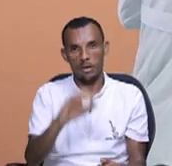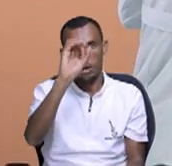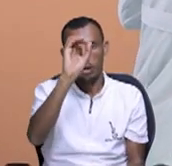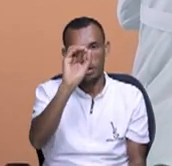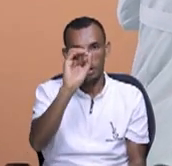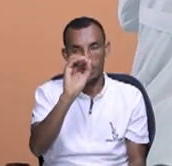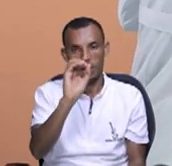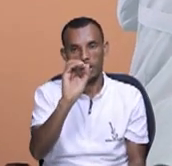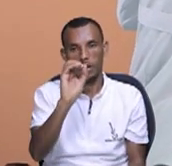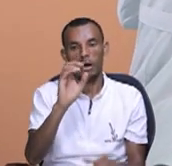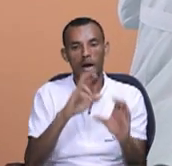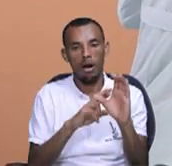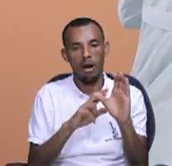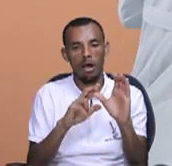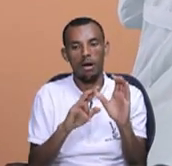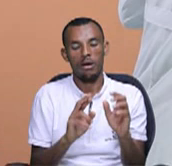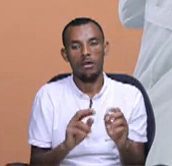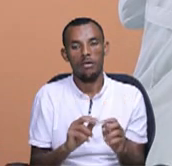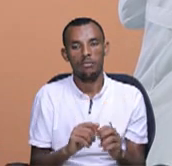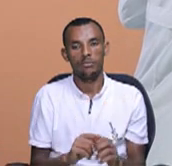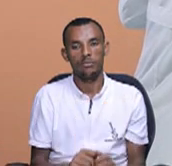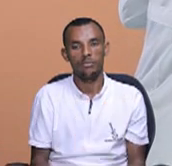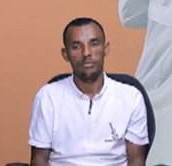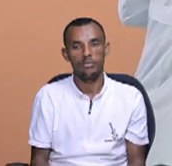degree radian